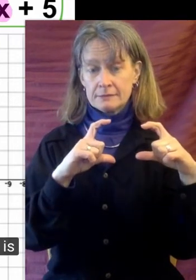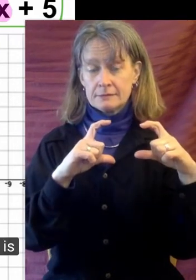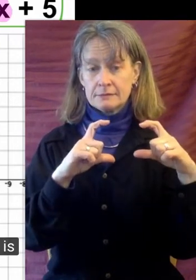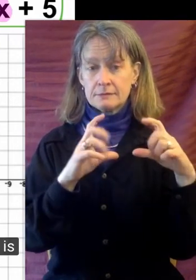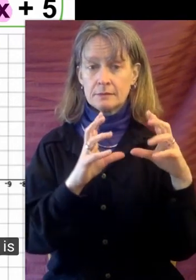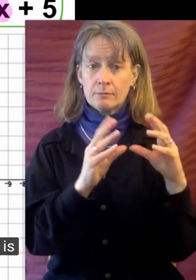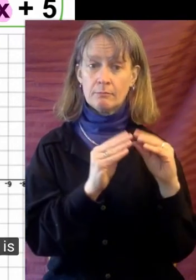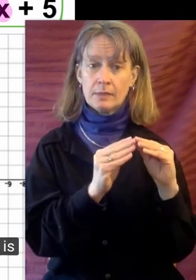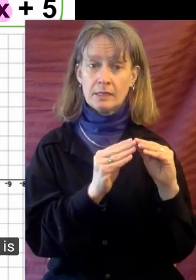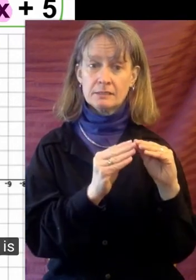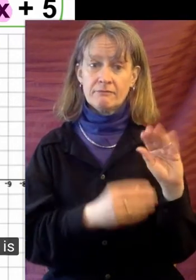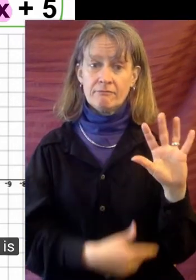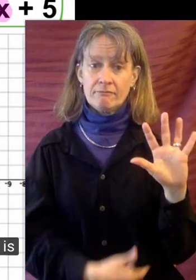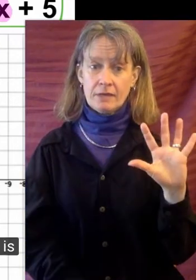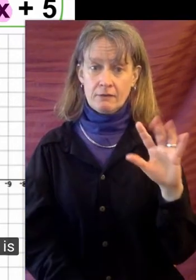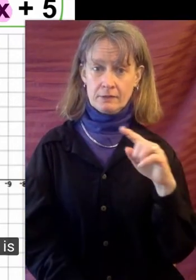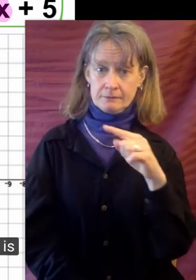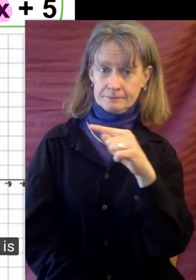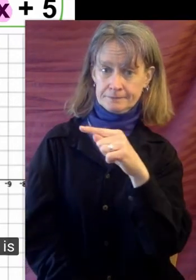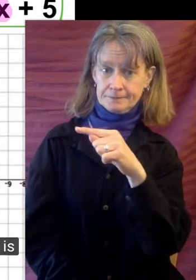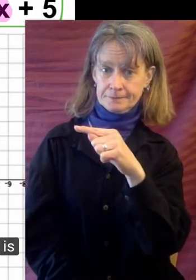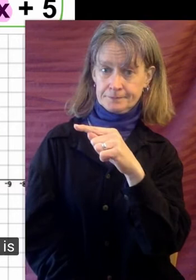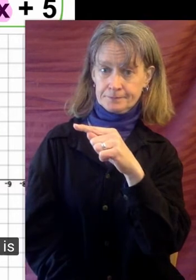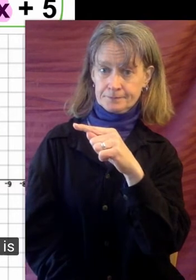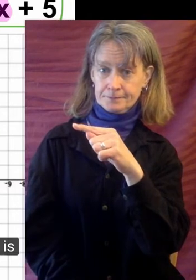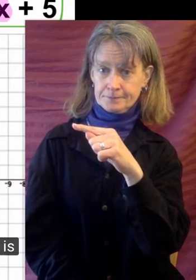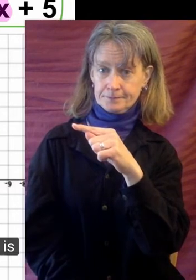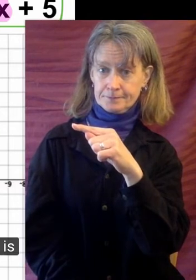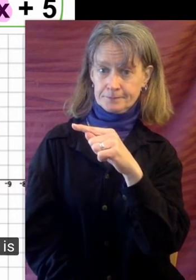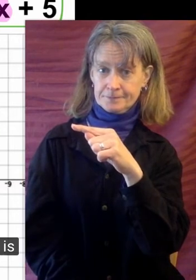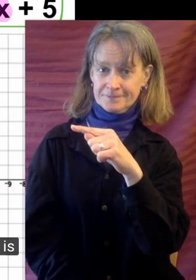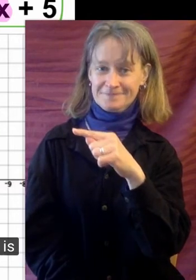parentheses plus 5.